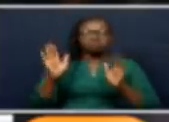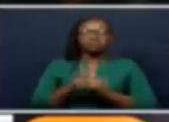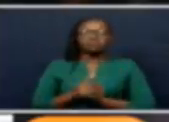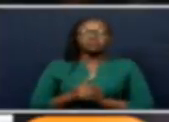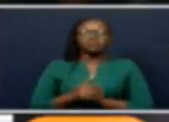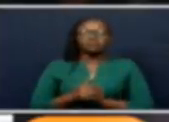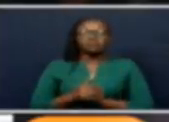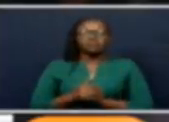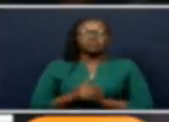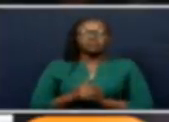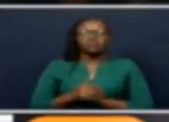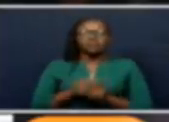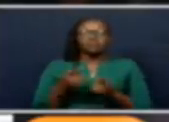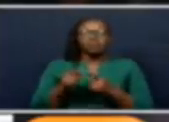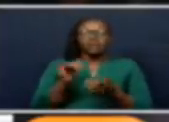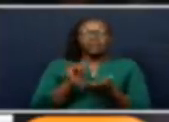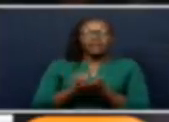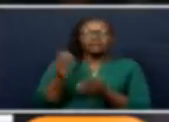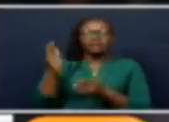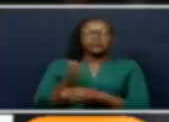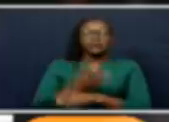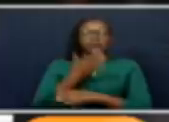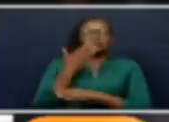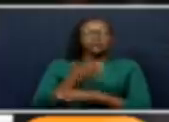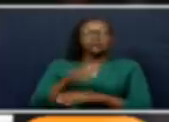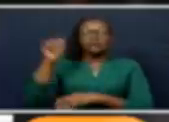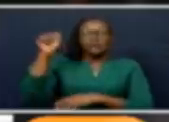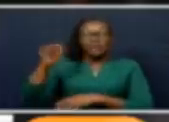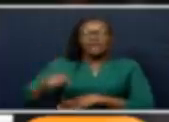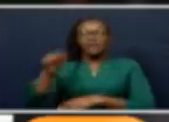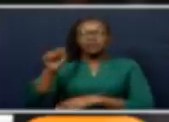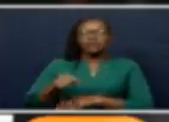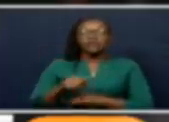Yes, sir. Even when the country is sinking. Yeah. Yes, sir.